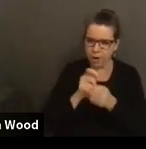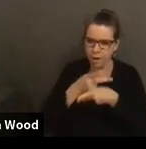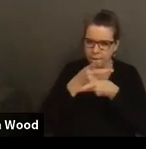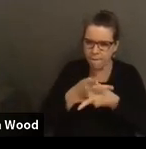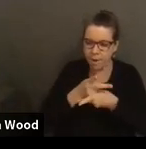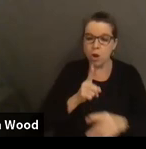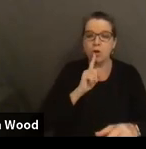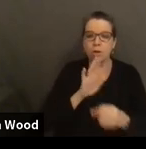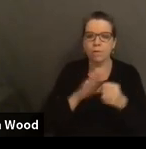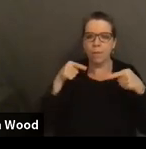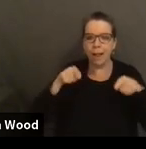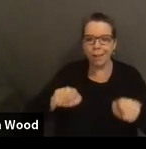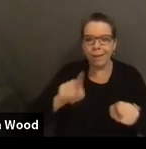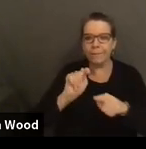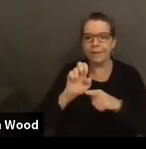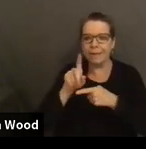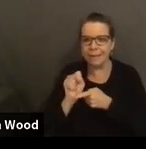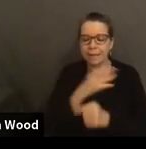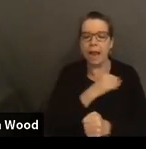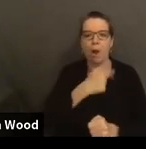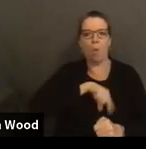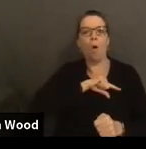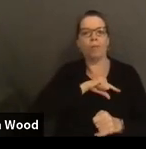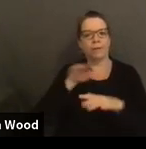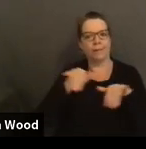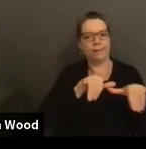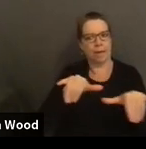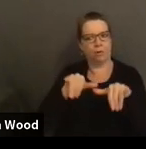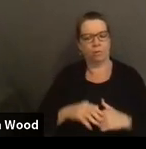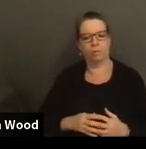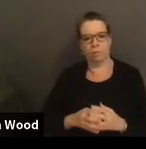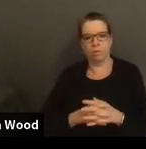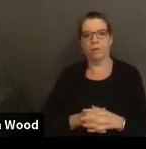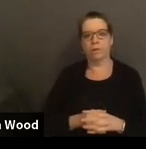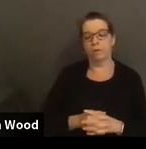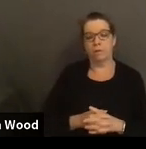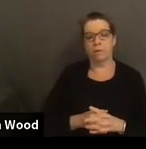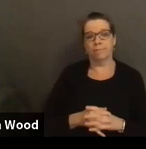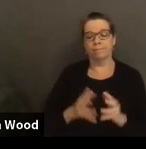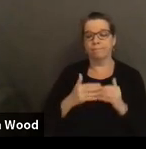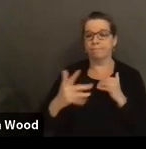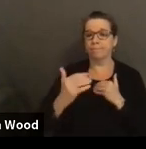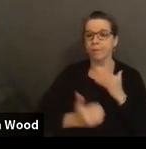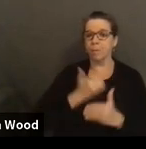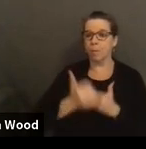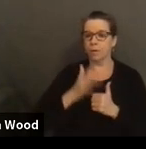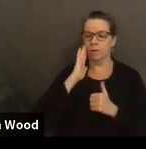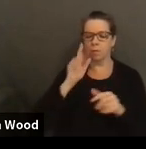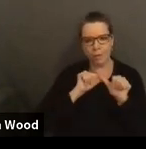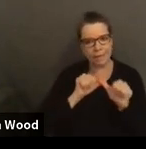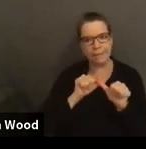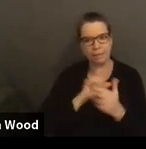confirm alignment with the TEKS and quality standards. And throughout the process, we will continue to